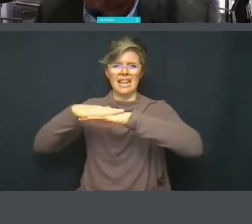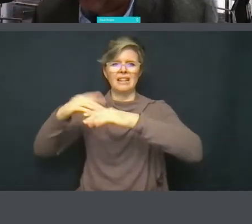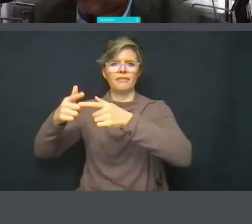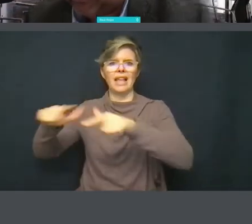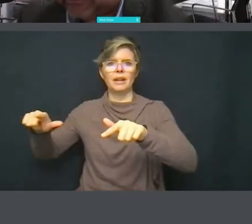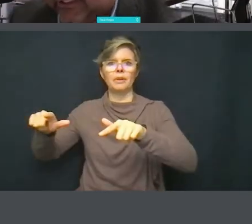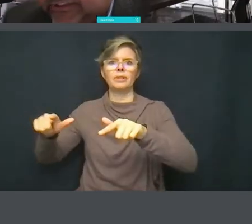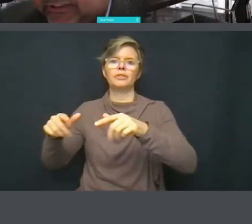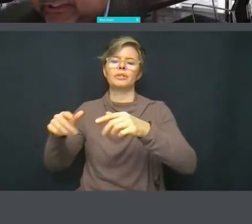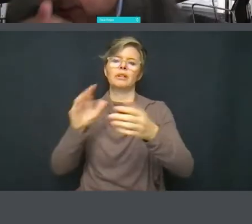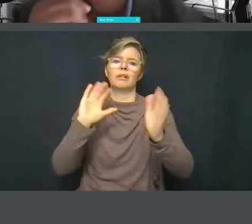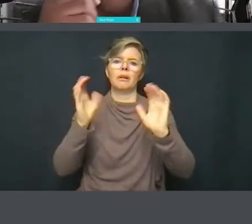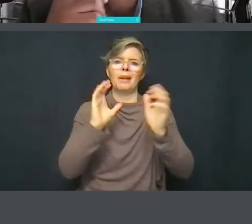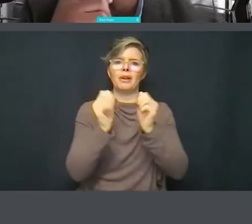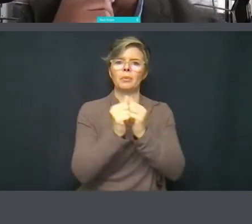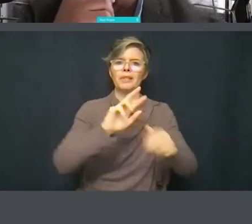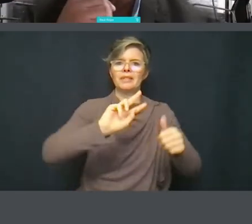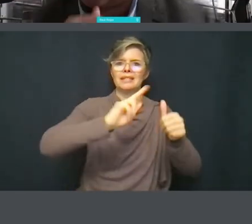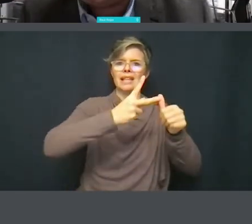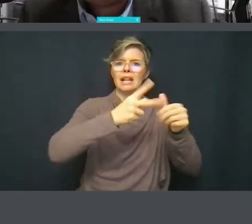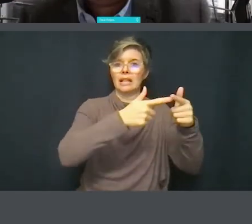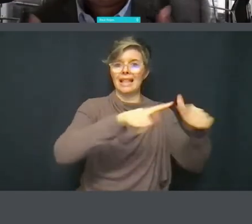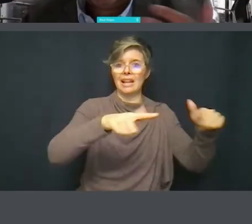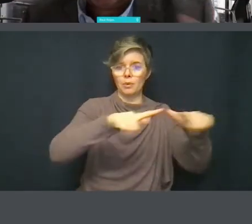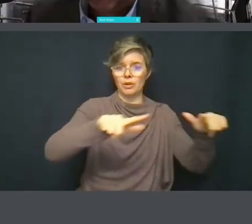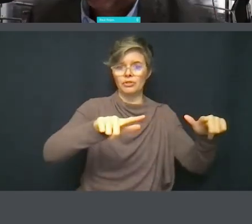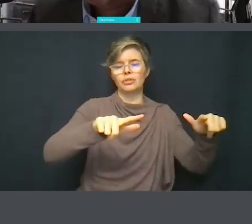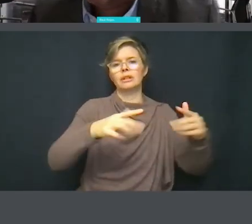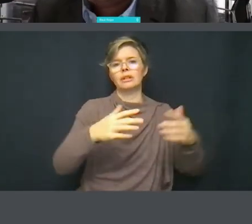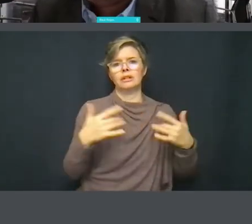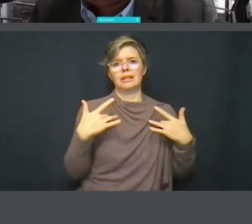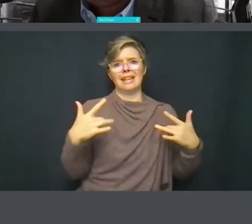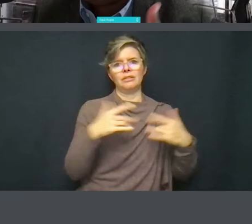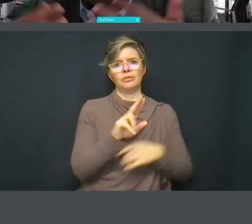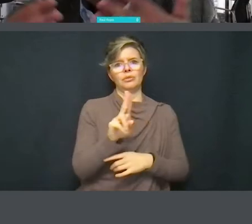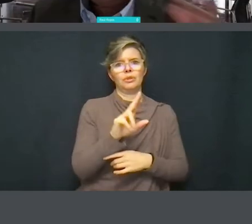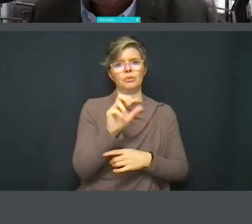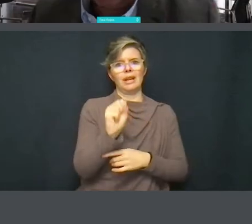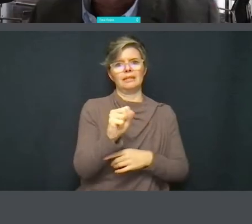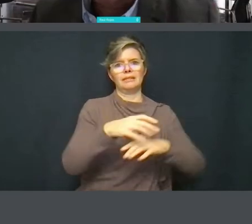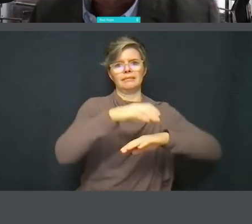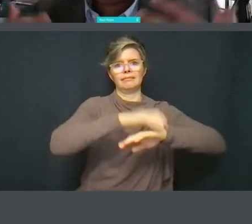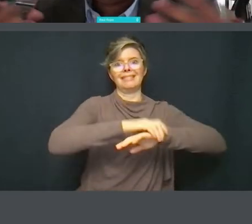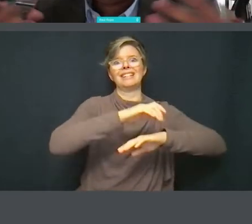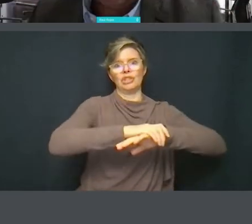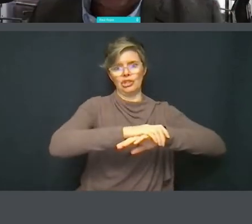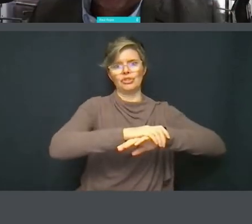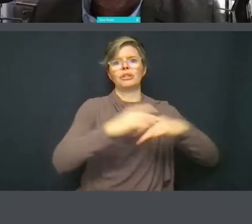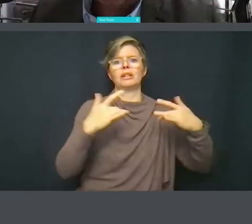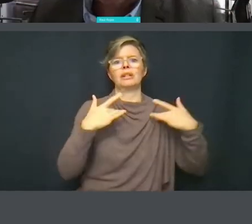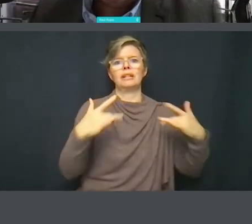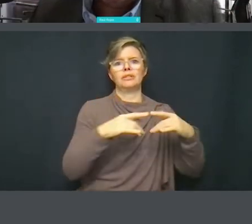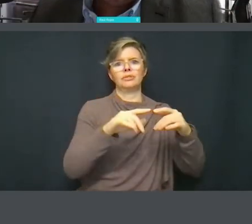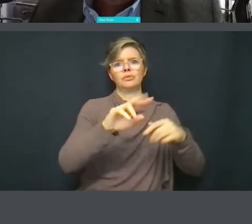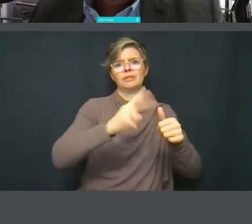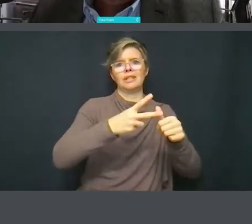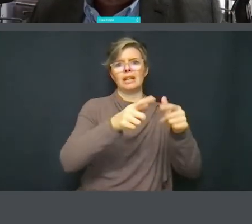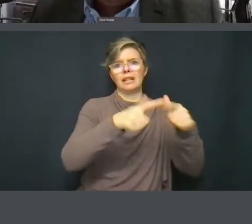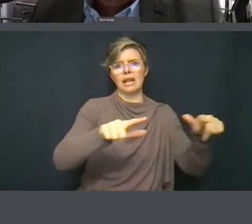it tends to obviously be English. And that can be in terms of educational history, that can be in terms of who lives at home, who's speaking what to